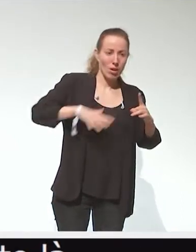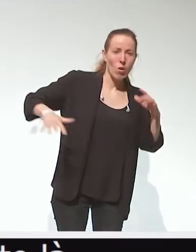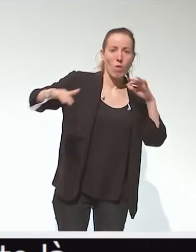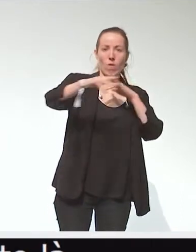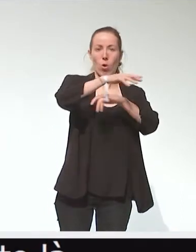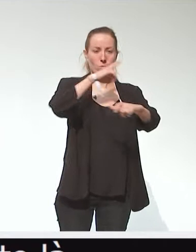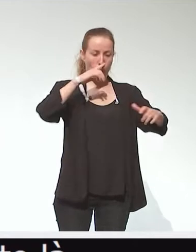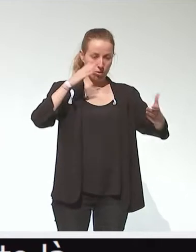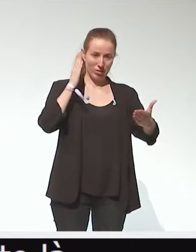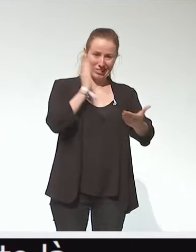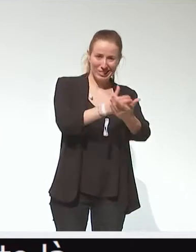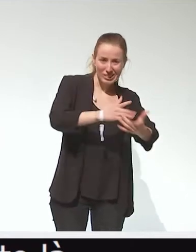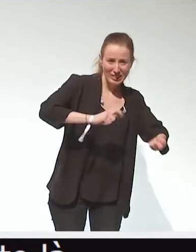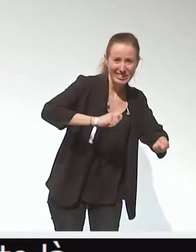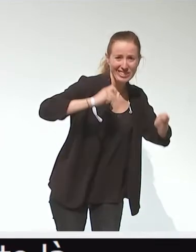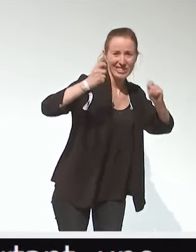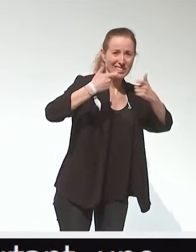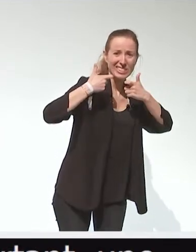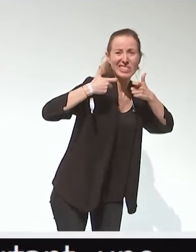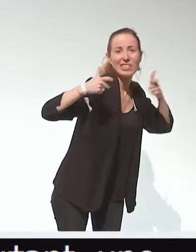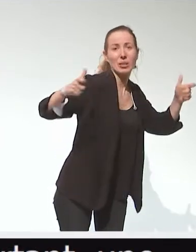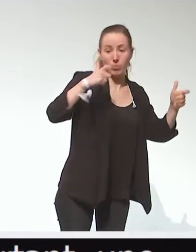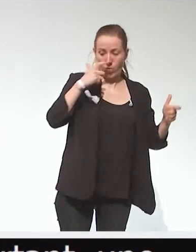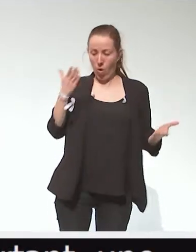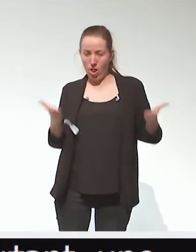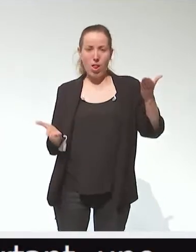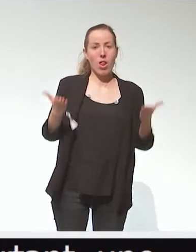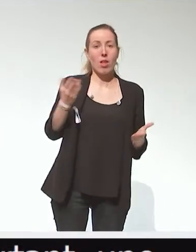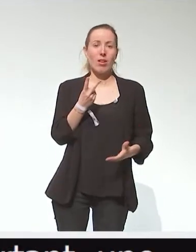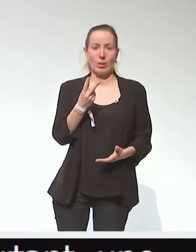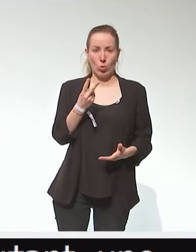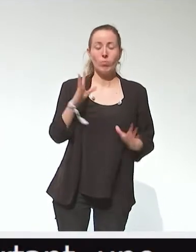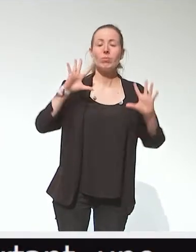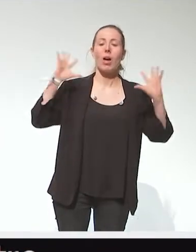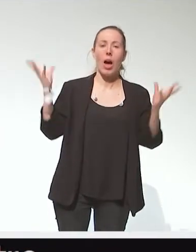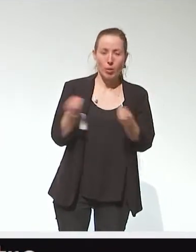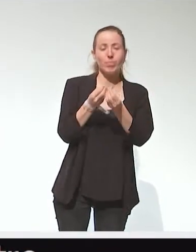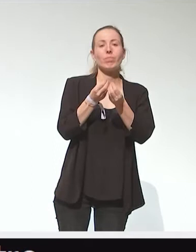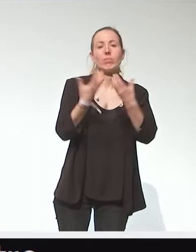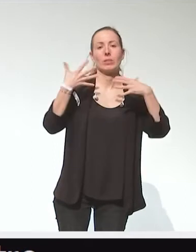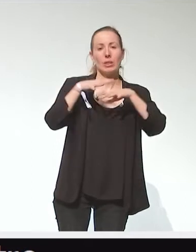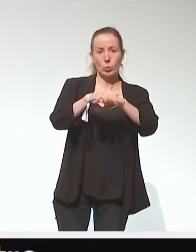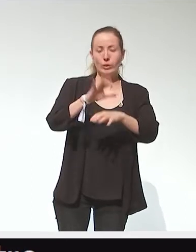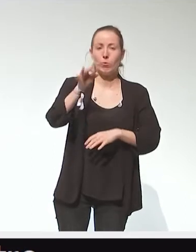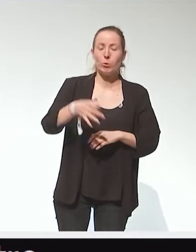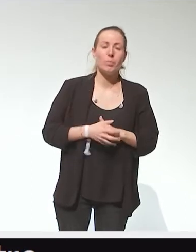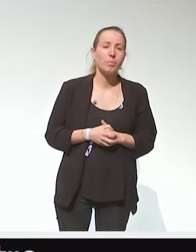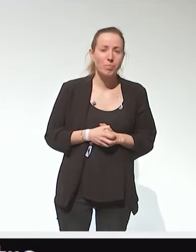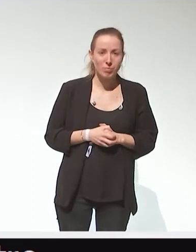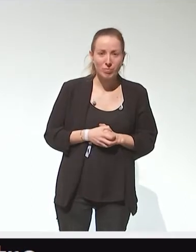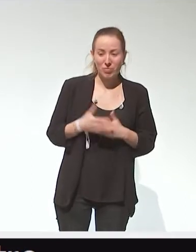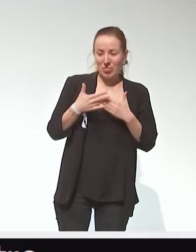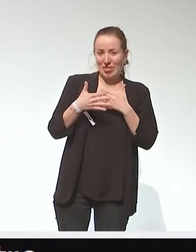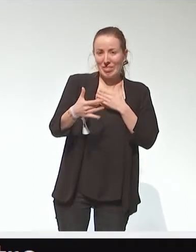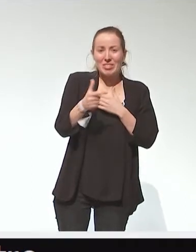introduce a more general change in the working environment to make it accessible to all